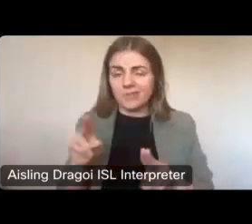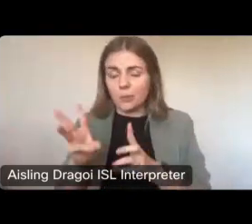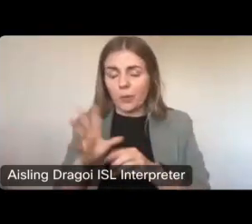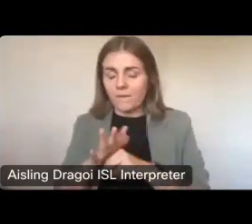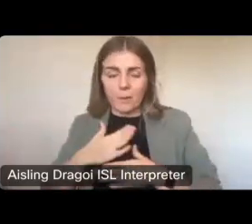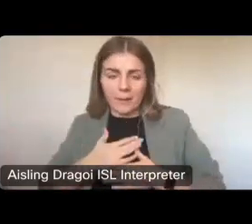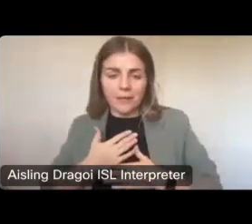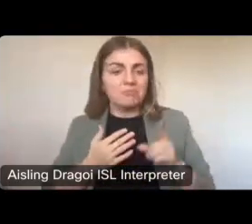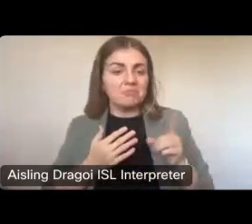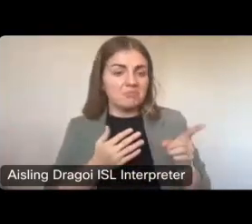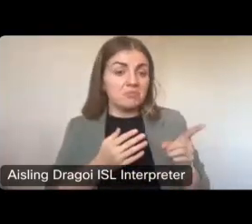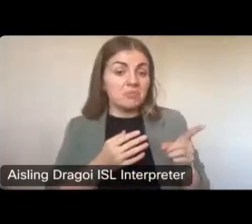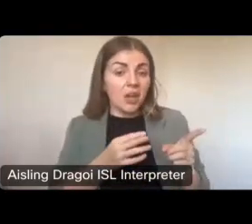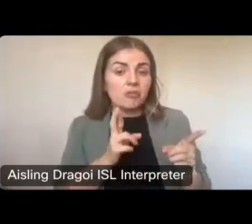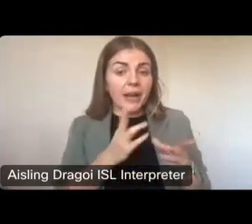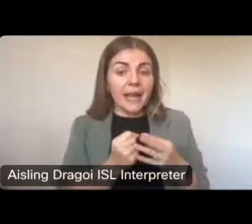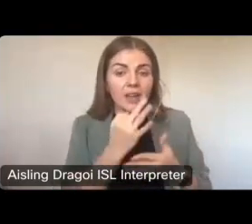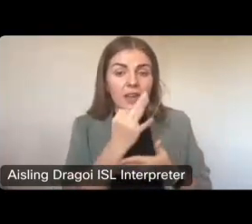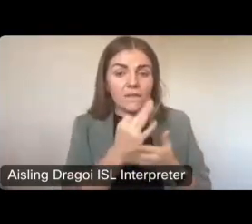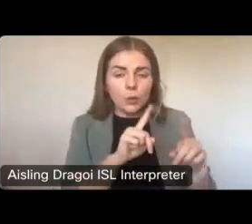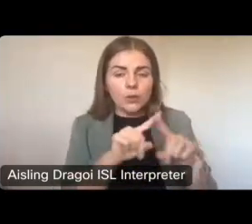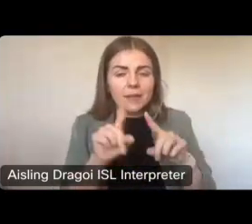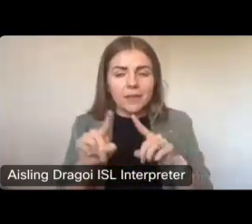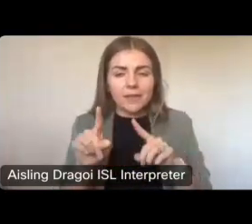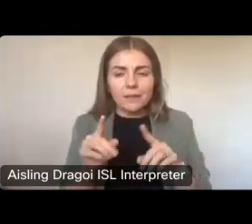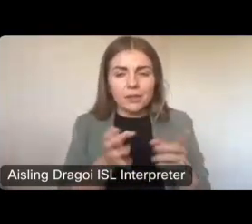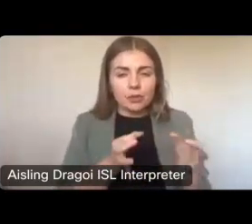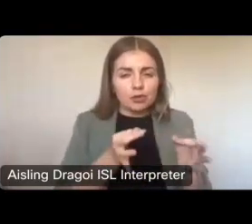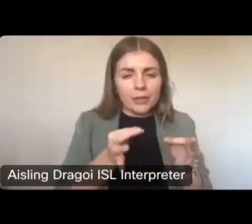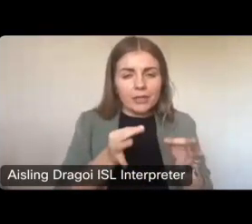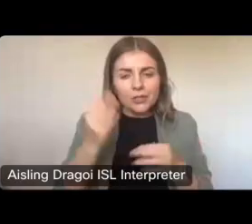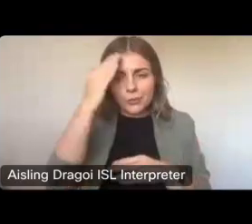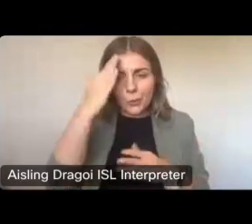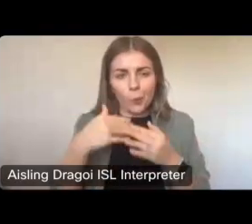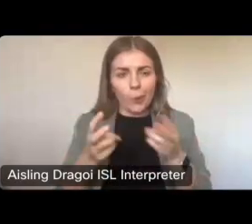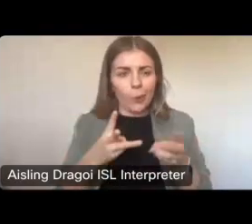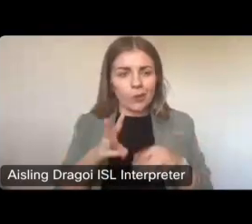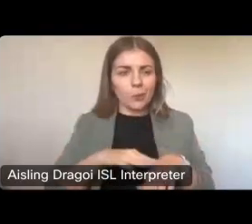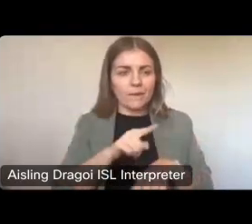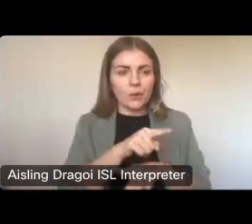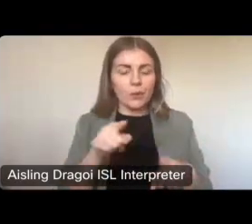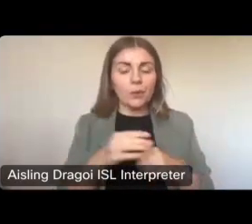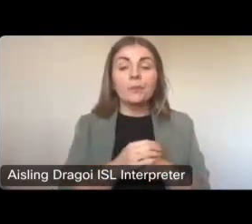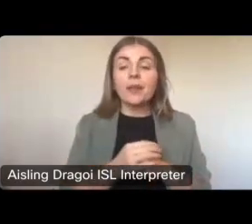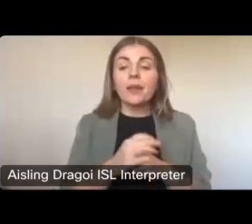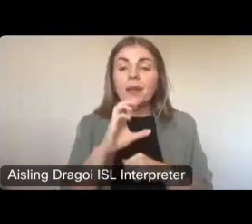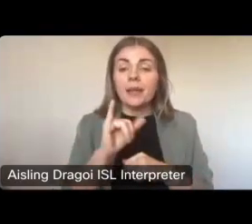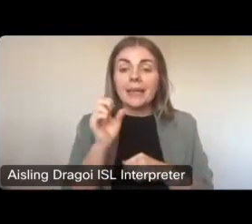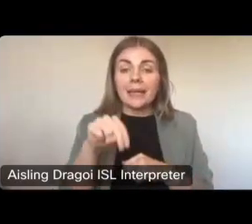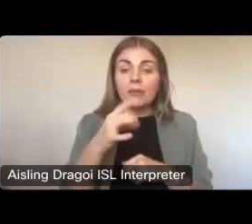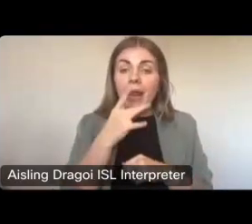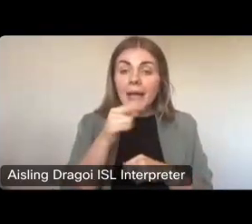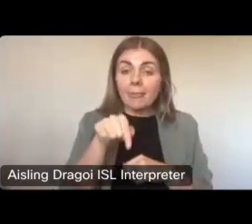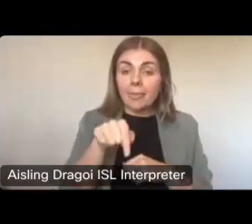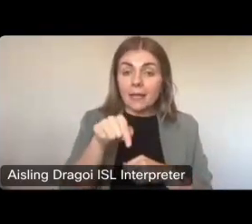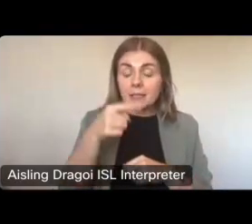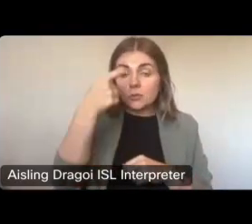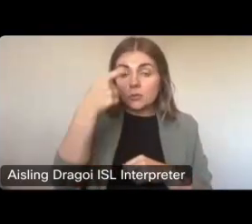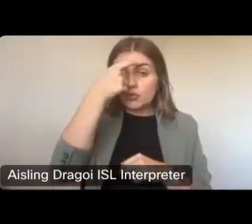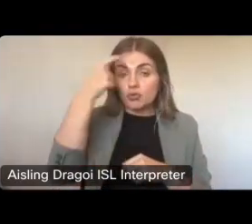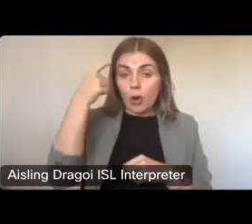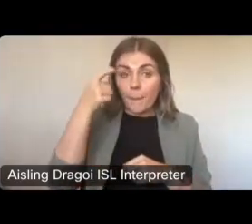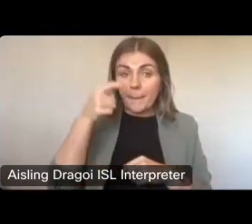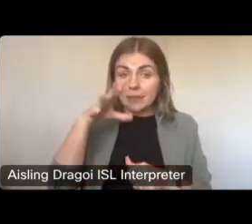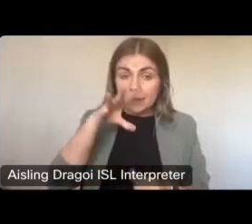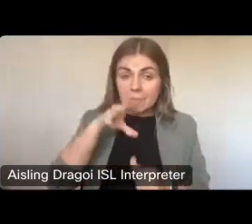knowing yourself, what helps yourself. So Kieran asks, is trauma specifically linked to